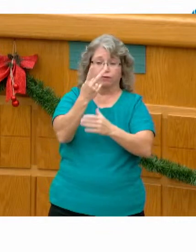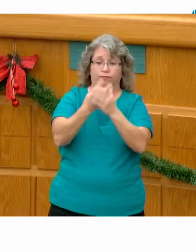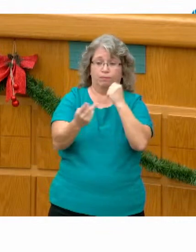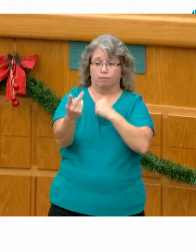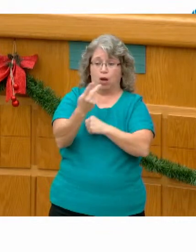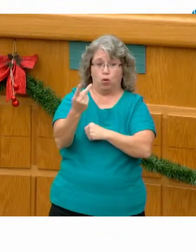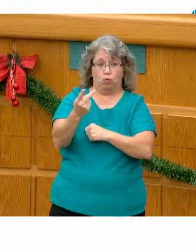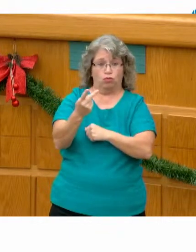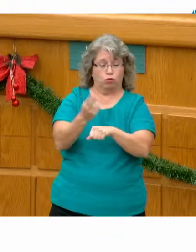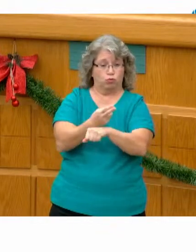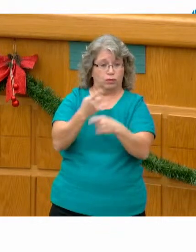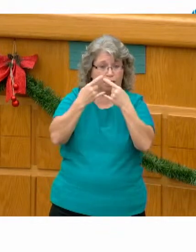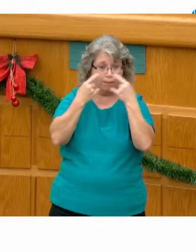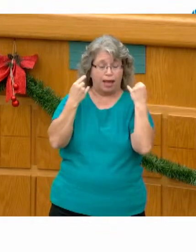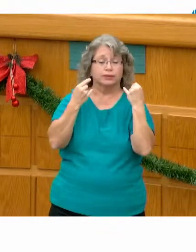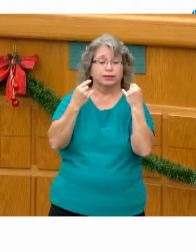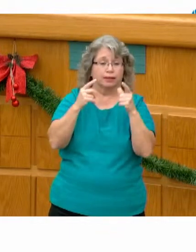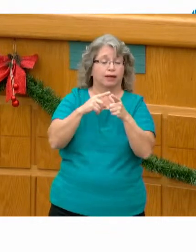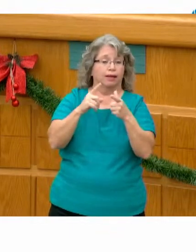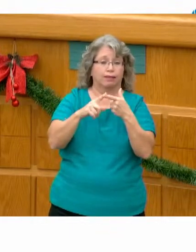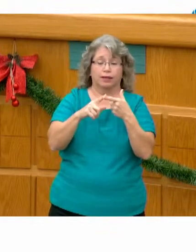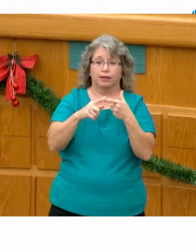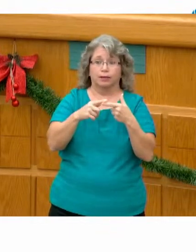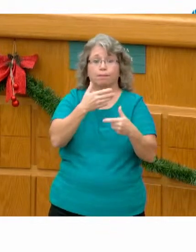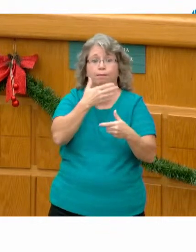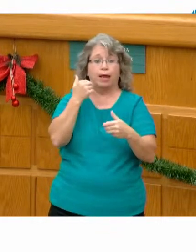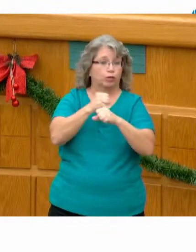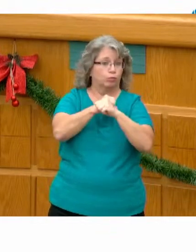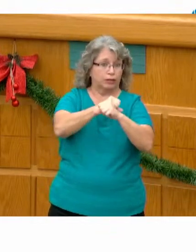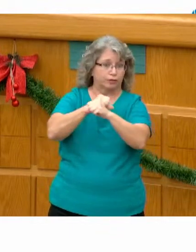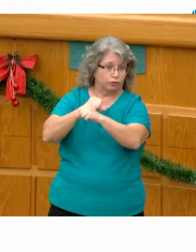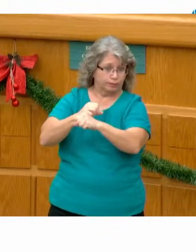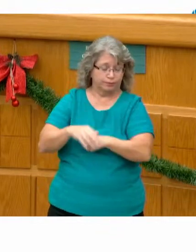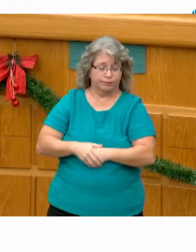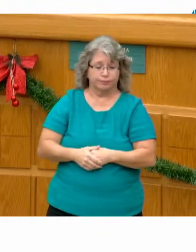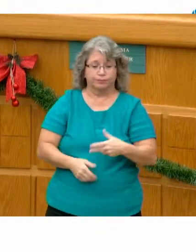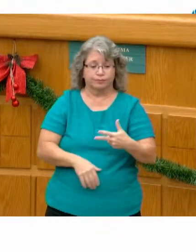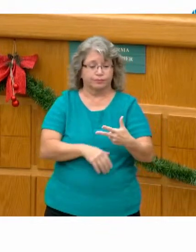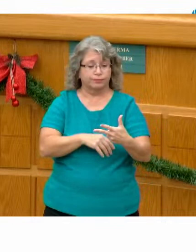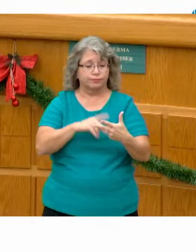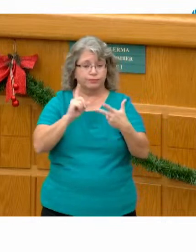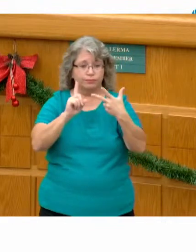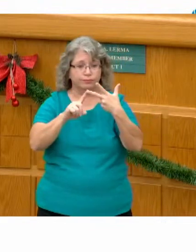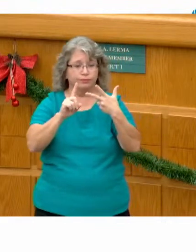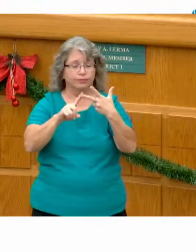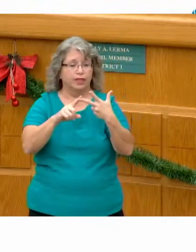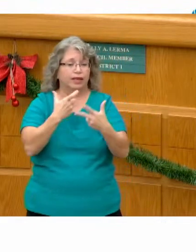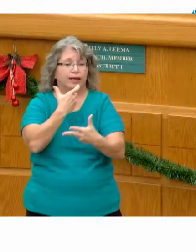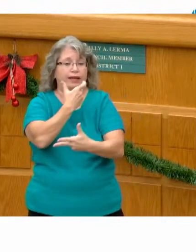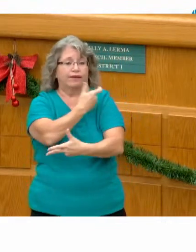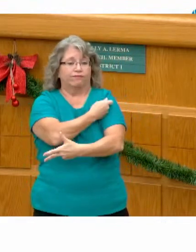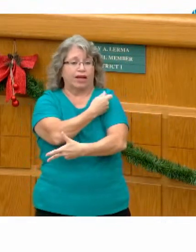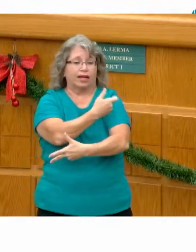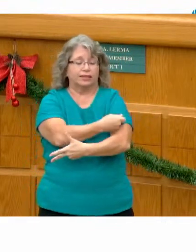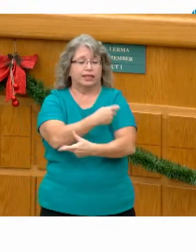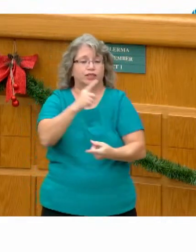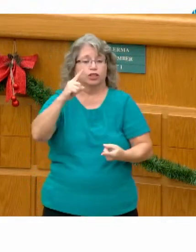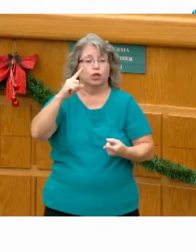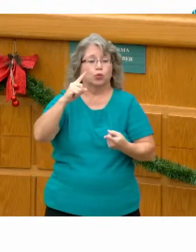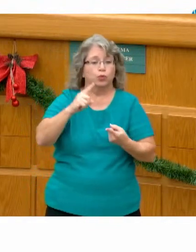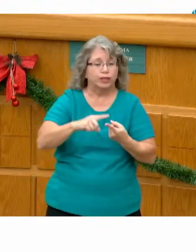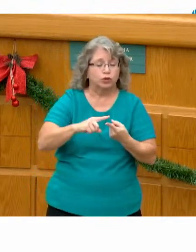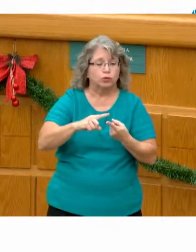higher. So that gives you substantial protection. 3, vaccination reduces the amount of